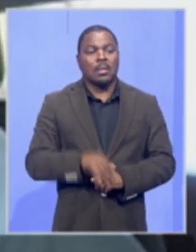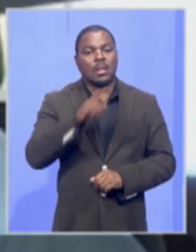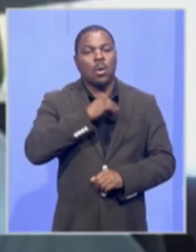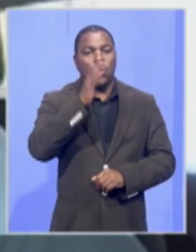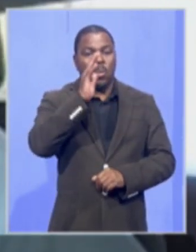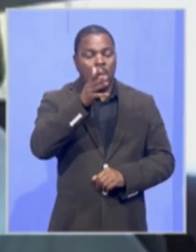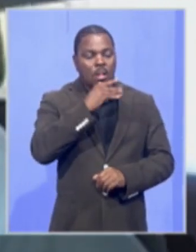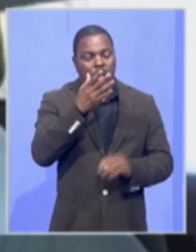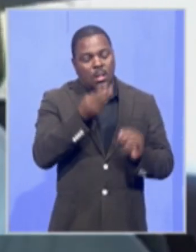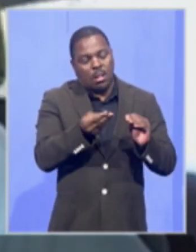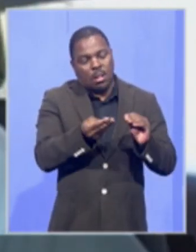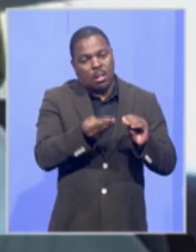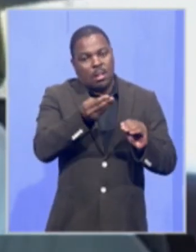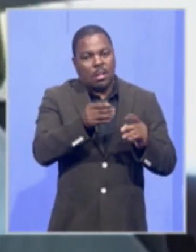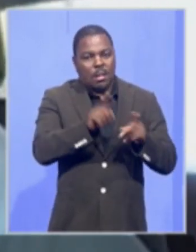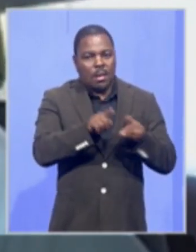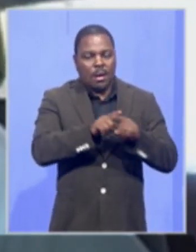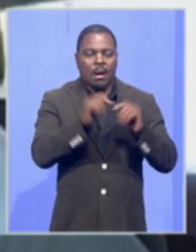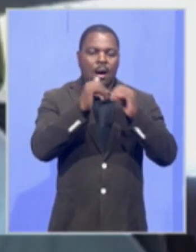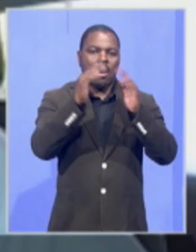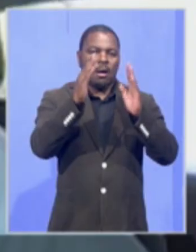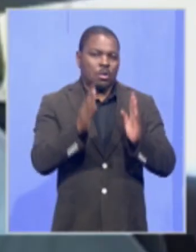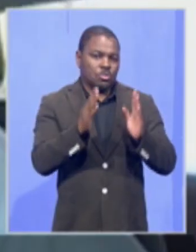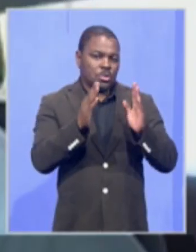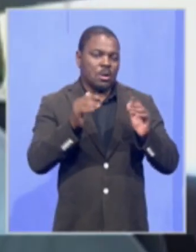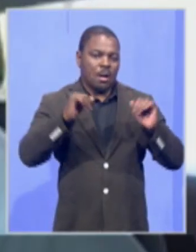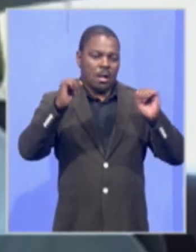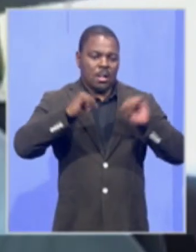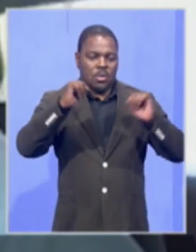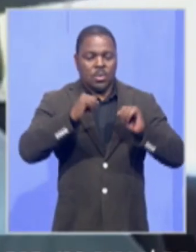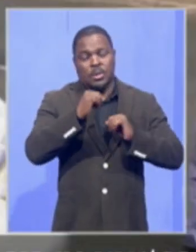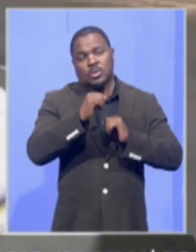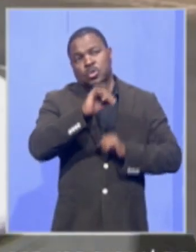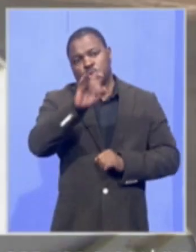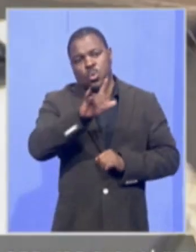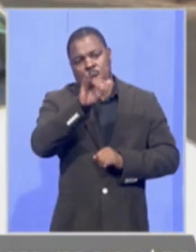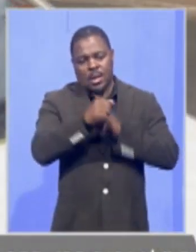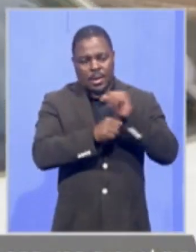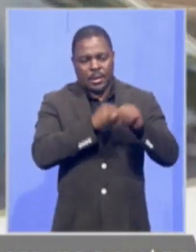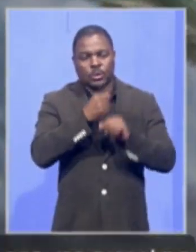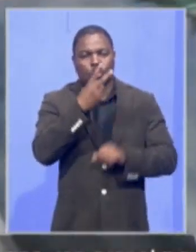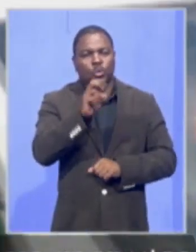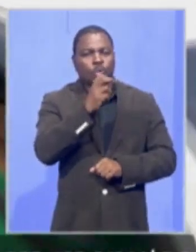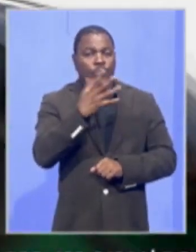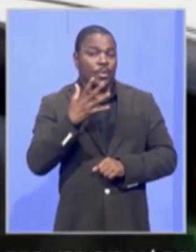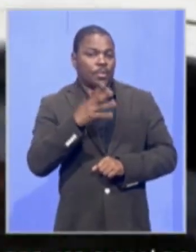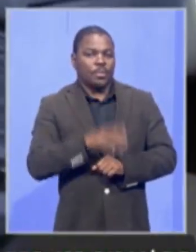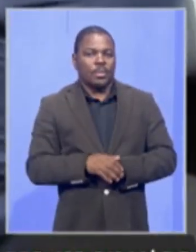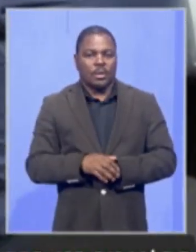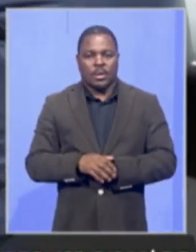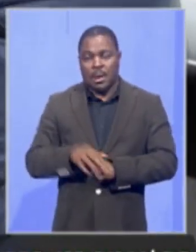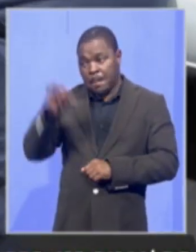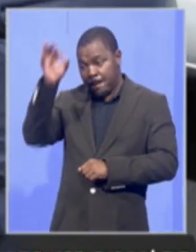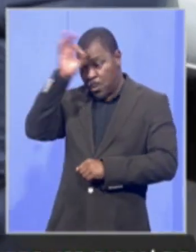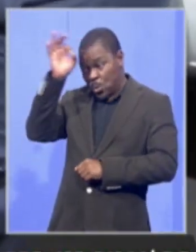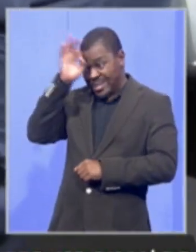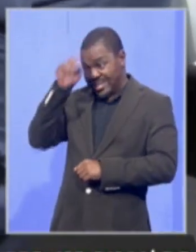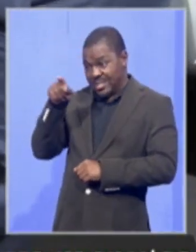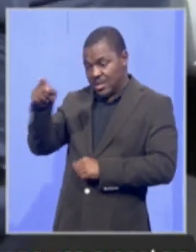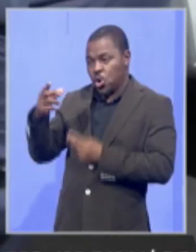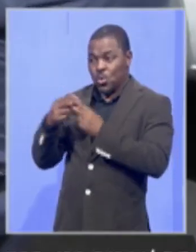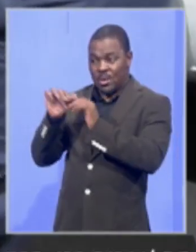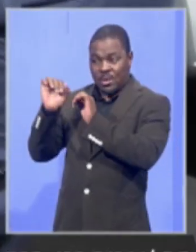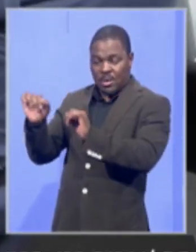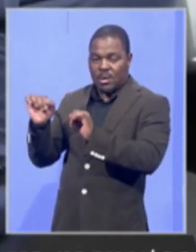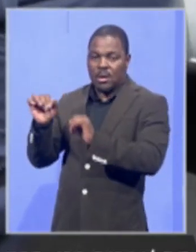to inflation for the housing allowance come July 2025. Mokgatlo wa basebetsi ba sepolesa sa naha o re ka morao re mmuso